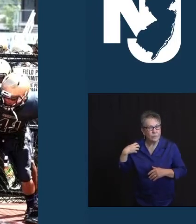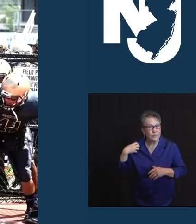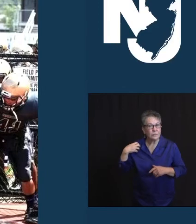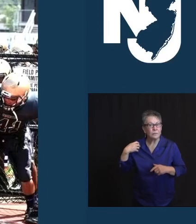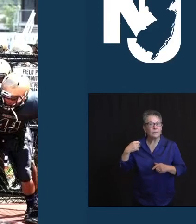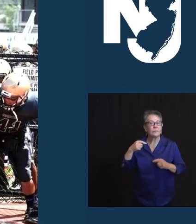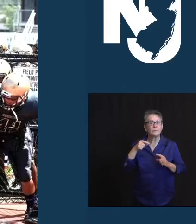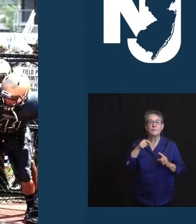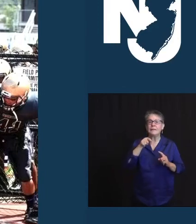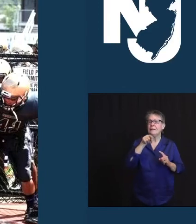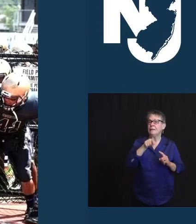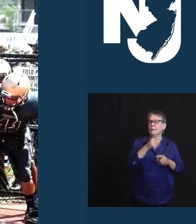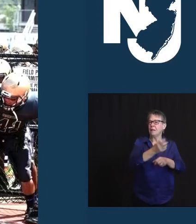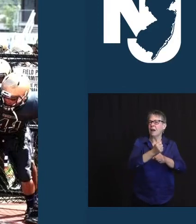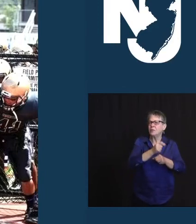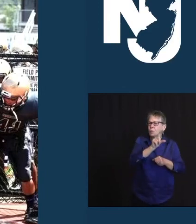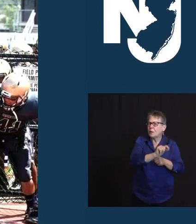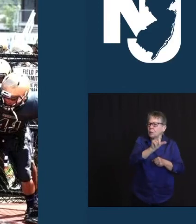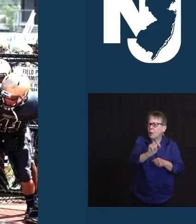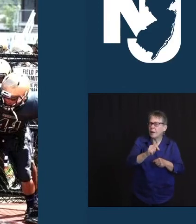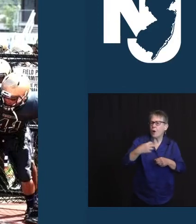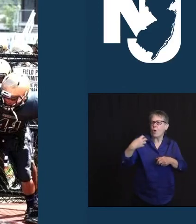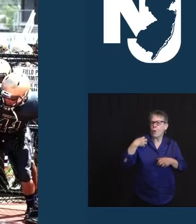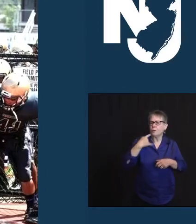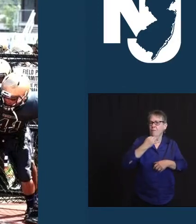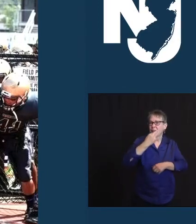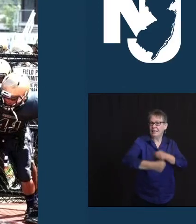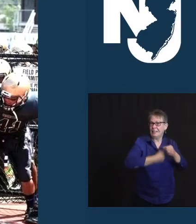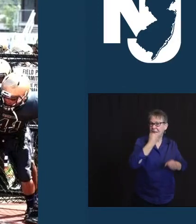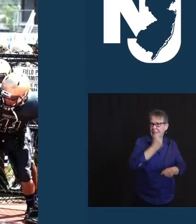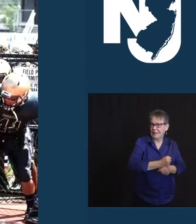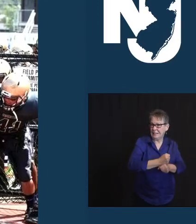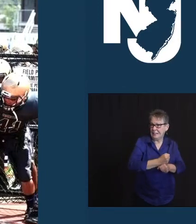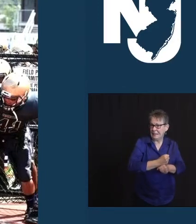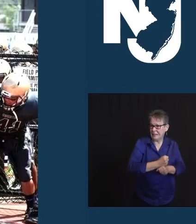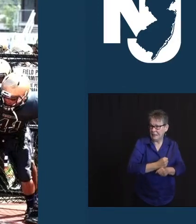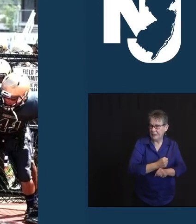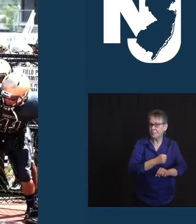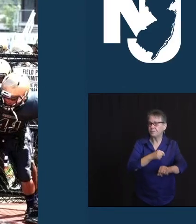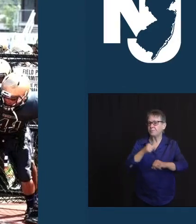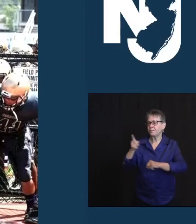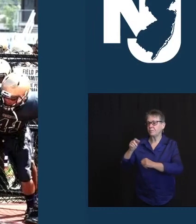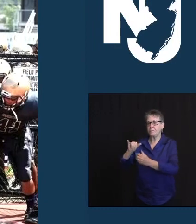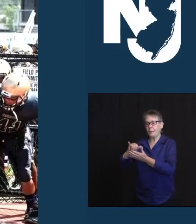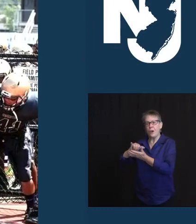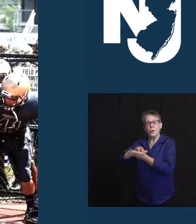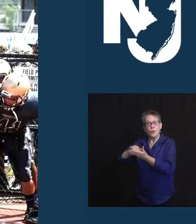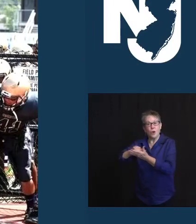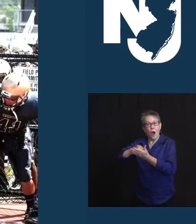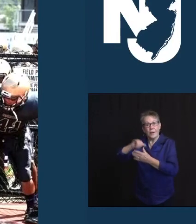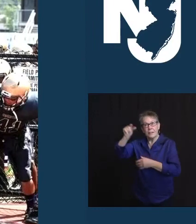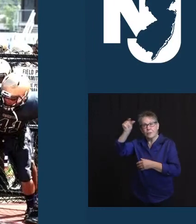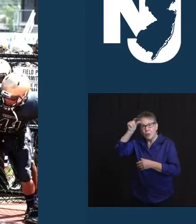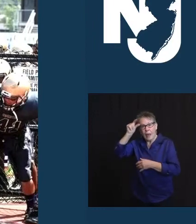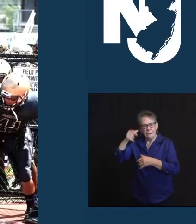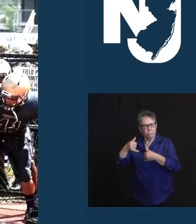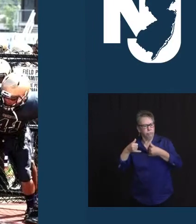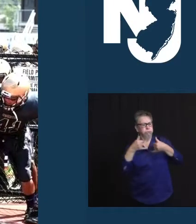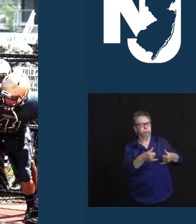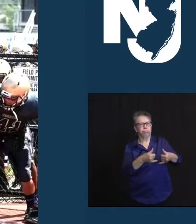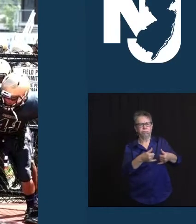Year Award by the New York Football Giants and Gatorade. I exchanged notes with Benji this morning, one of the